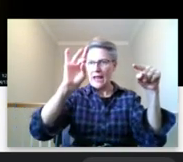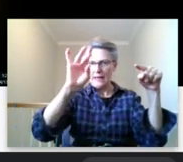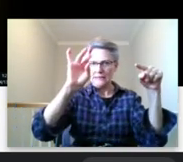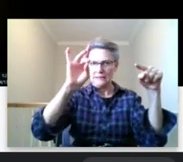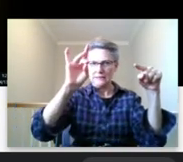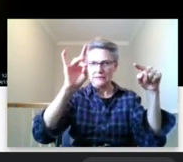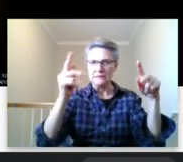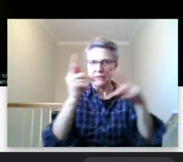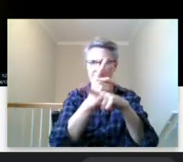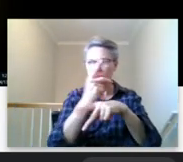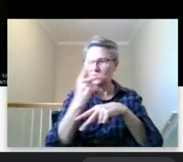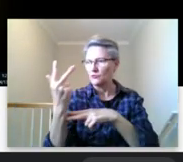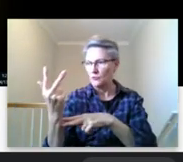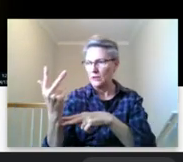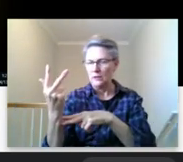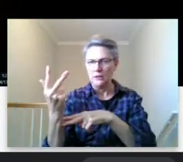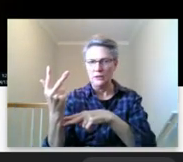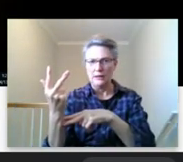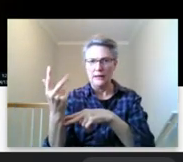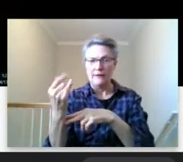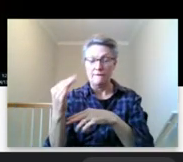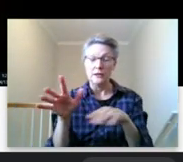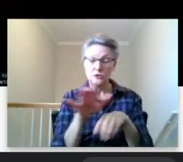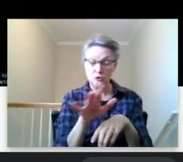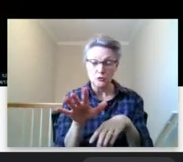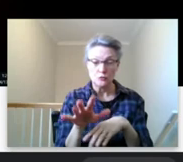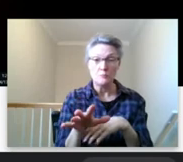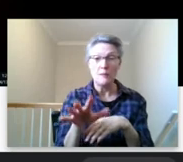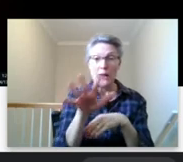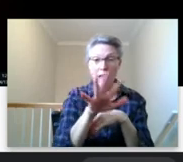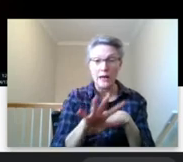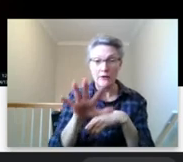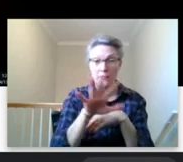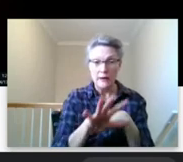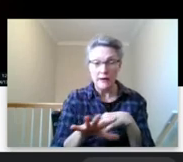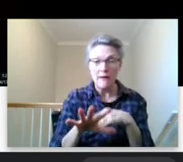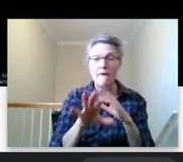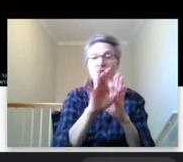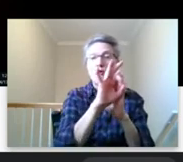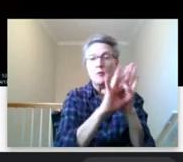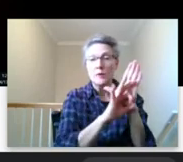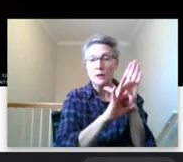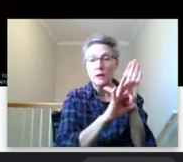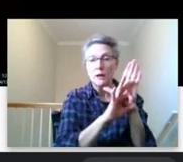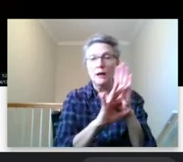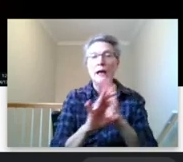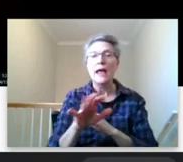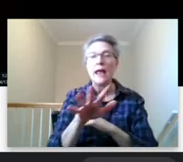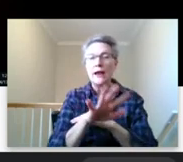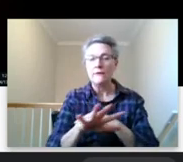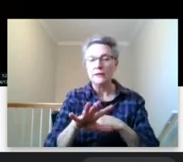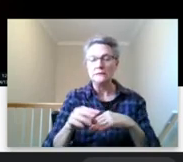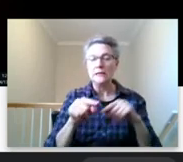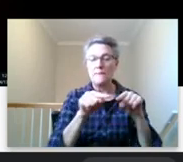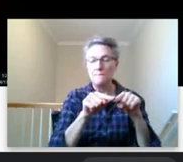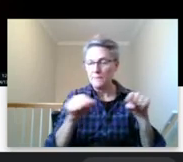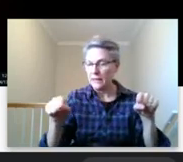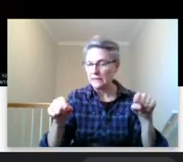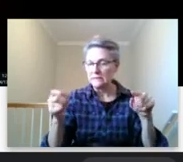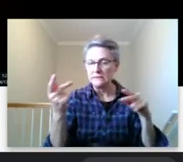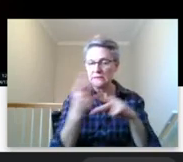by 3 meters, right? So if I do my area formula again, area equals base times height, I could